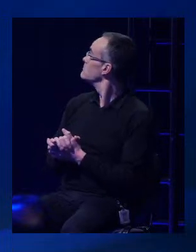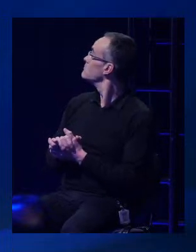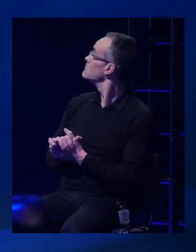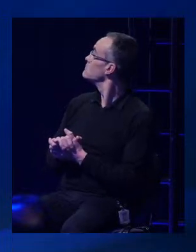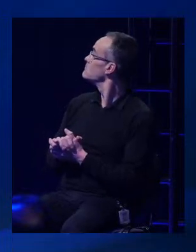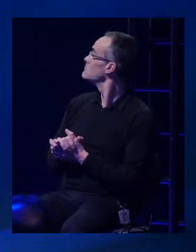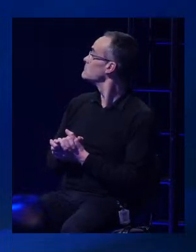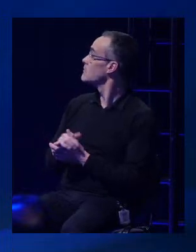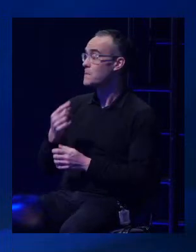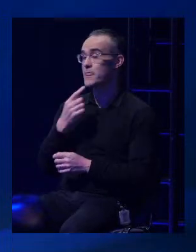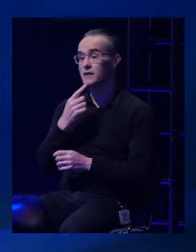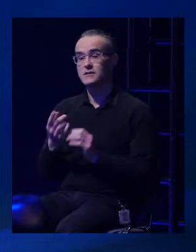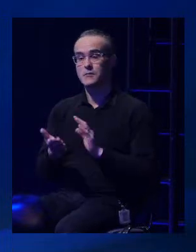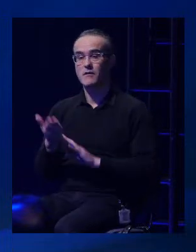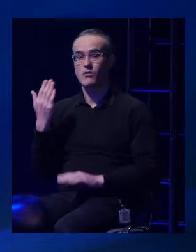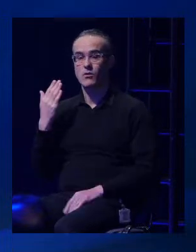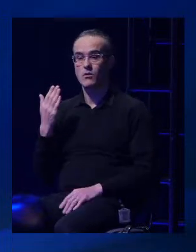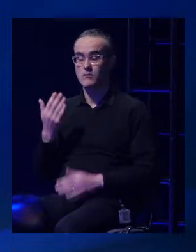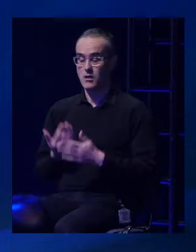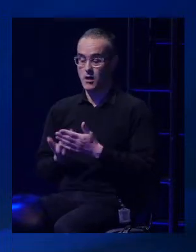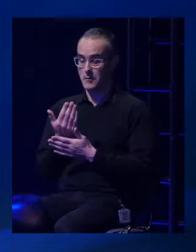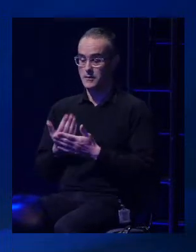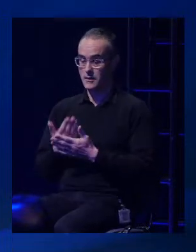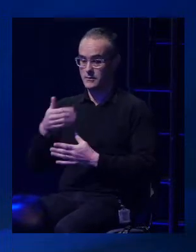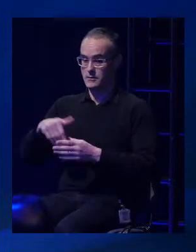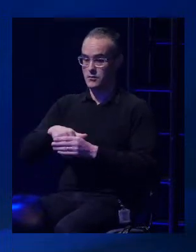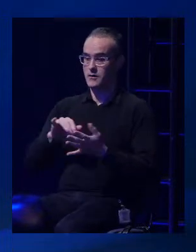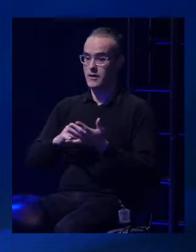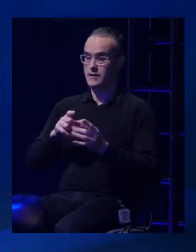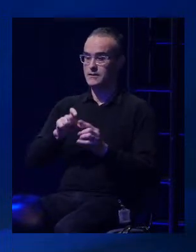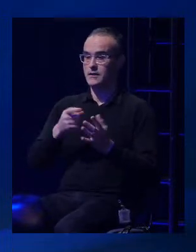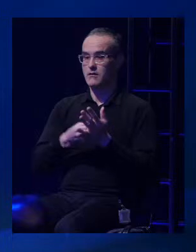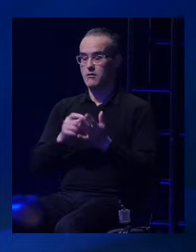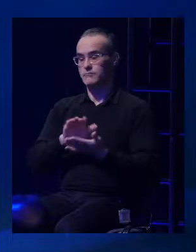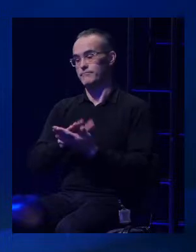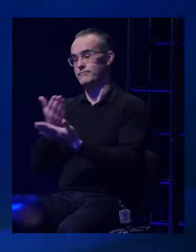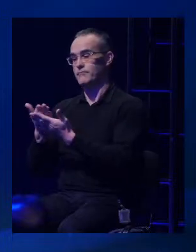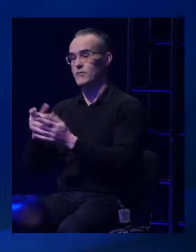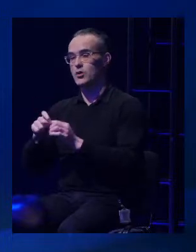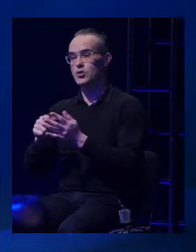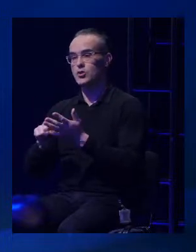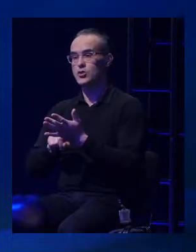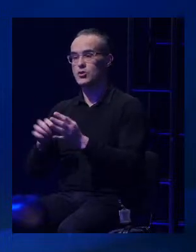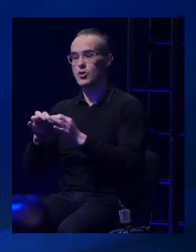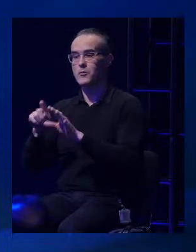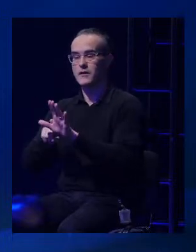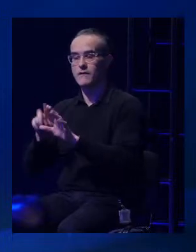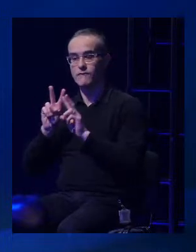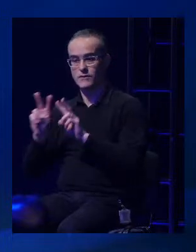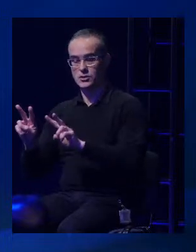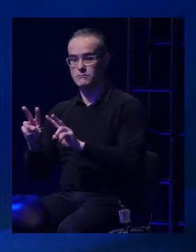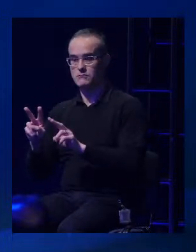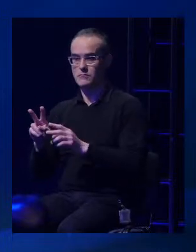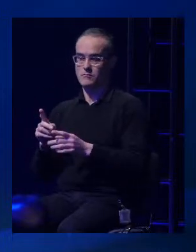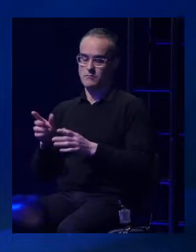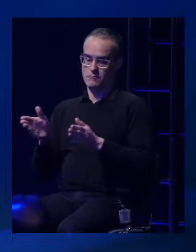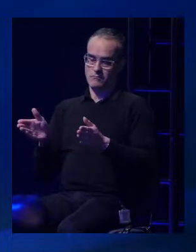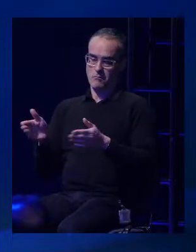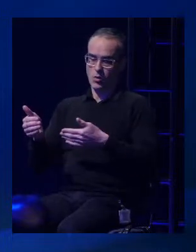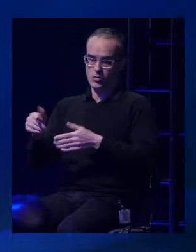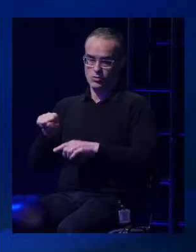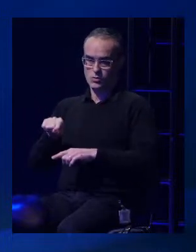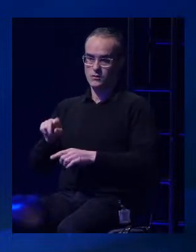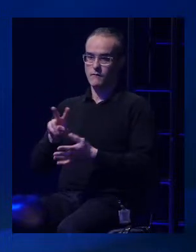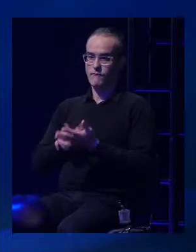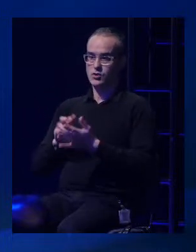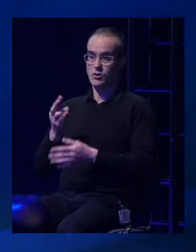So as I mentioned before, we have the update that included SDR to Dolby Vision for this ColorBox. This was version 3. You're able